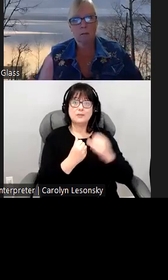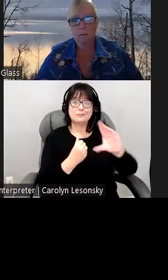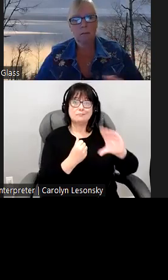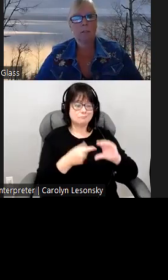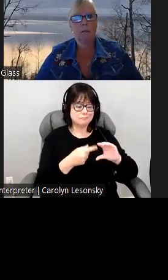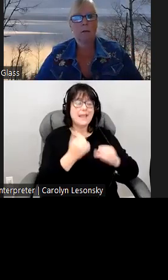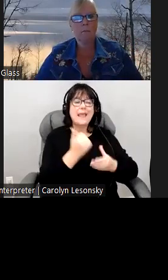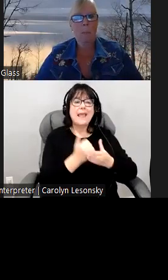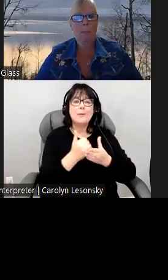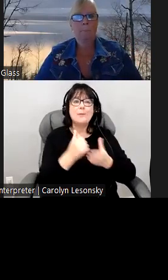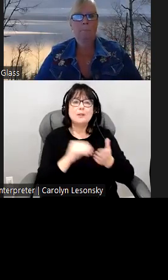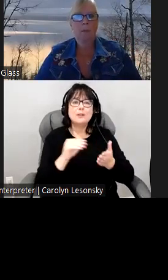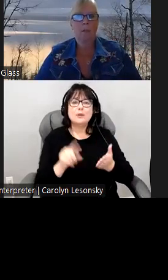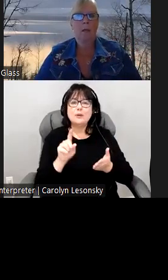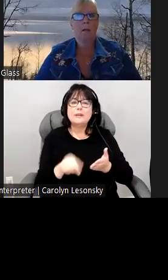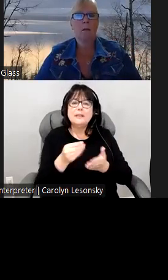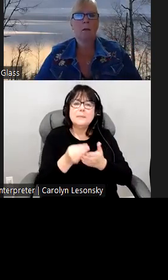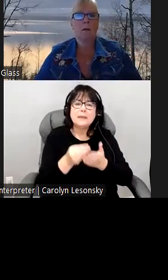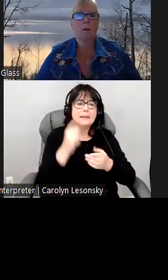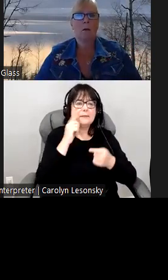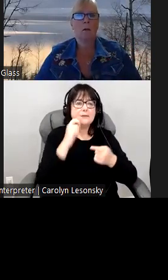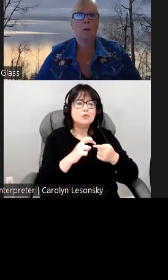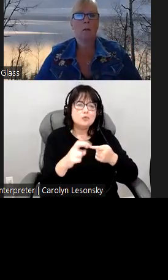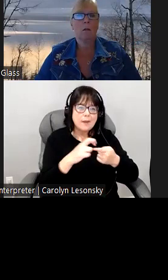childcare, etc., then